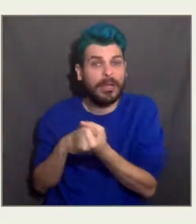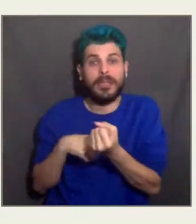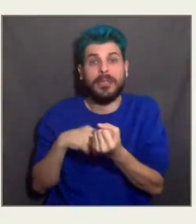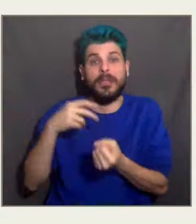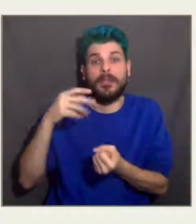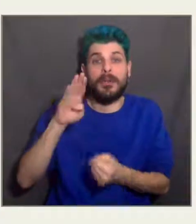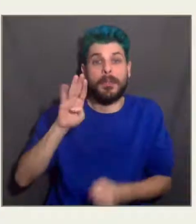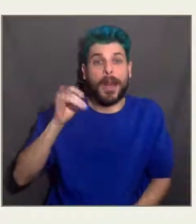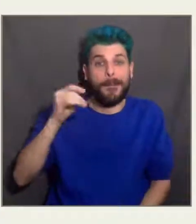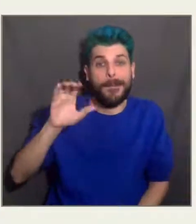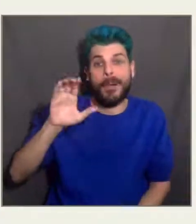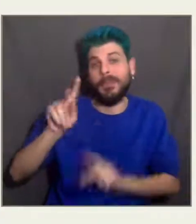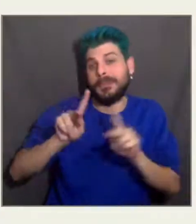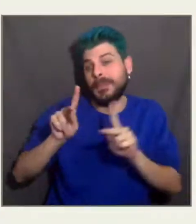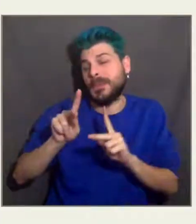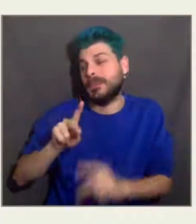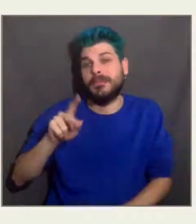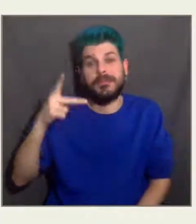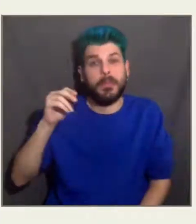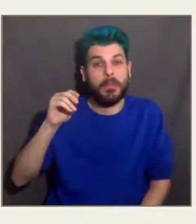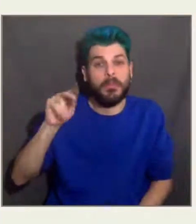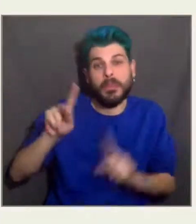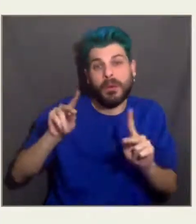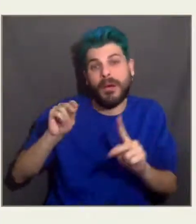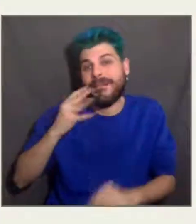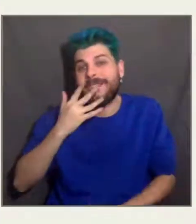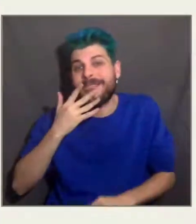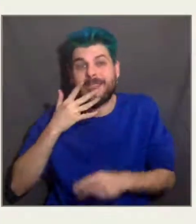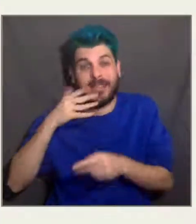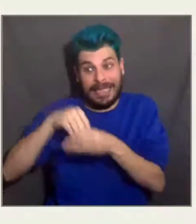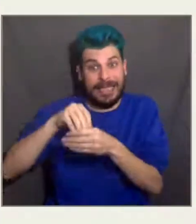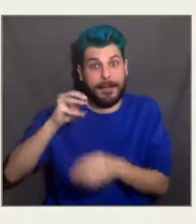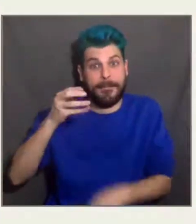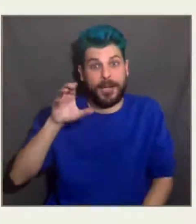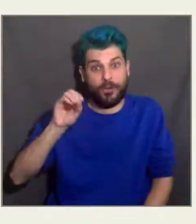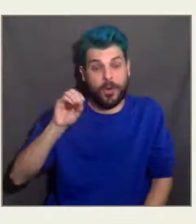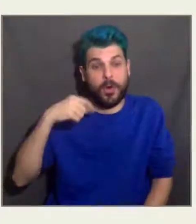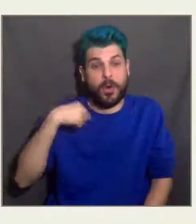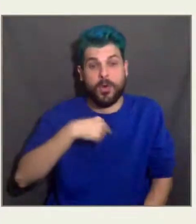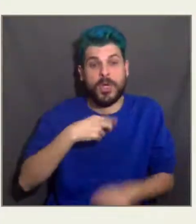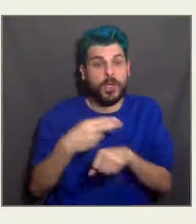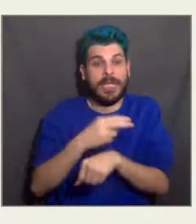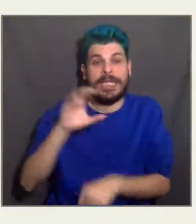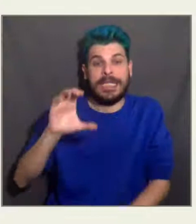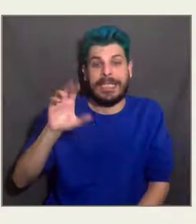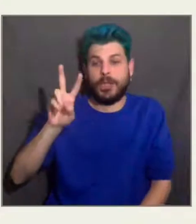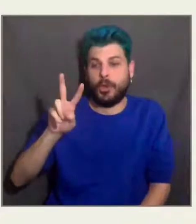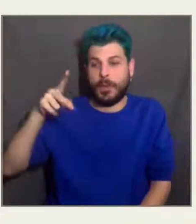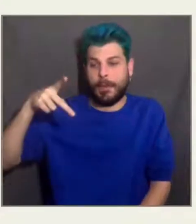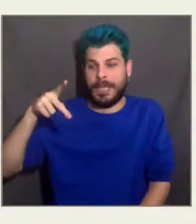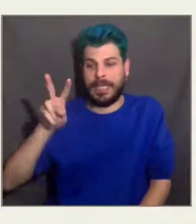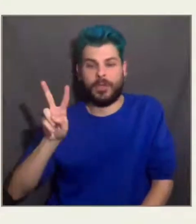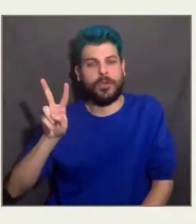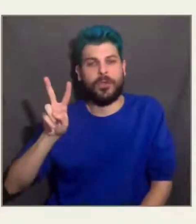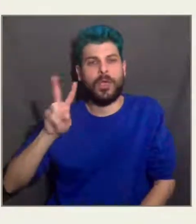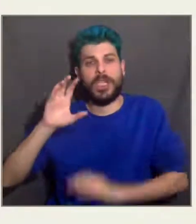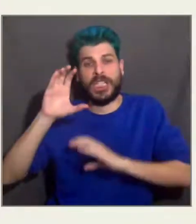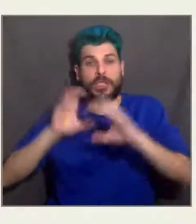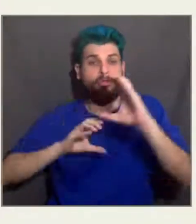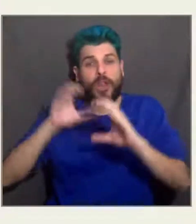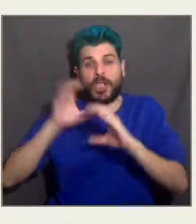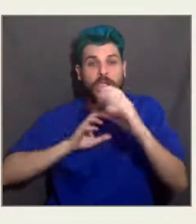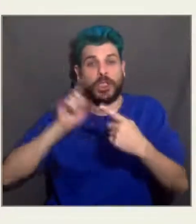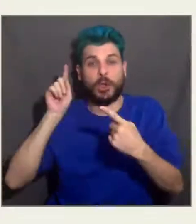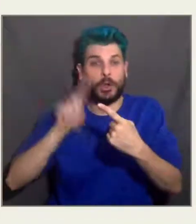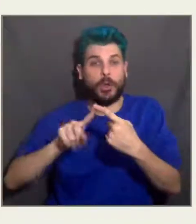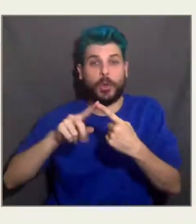community members within Metro, is our C2P2, or our Construction Careers Pathway Program. While it predates me, we